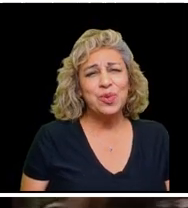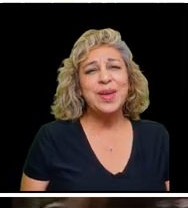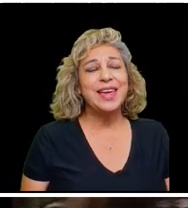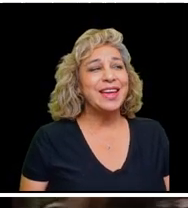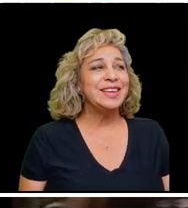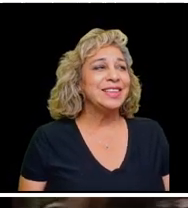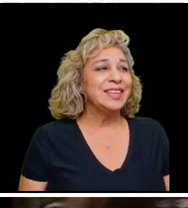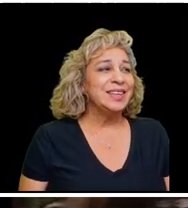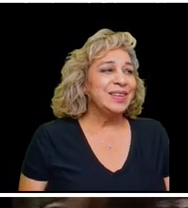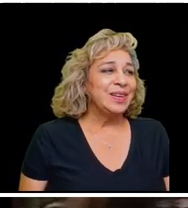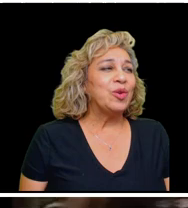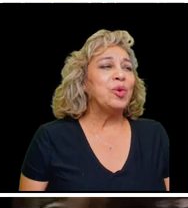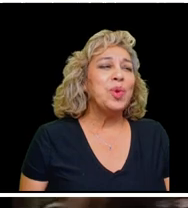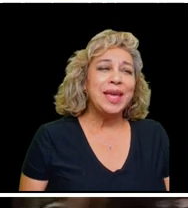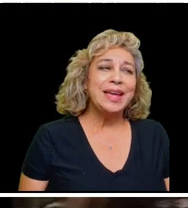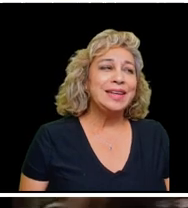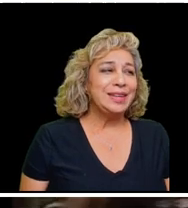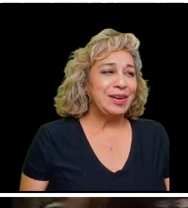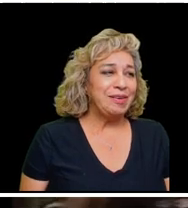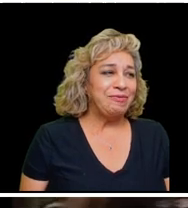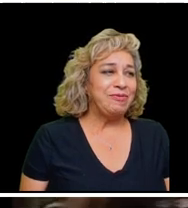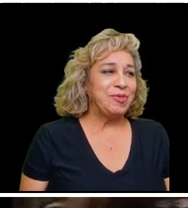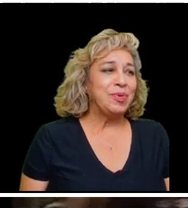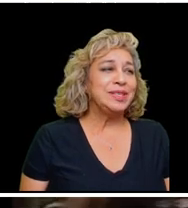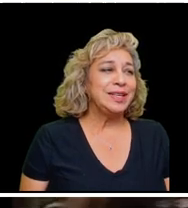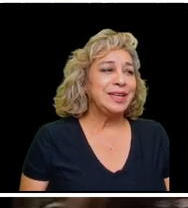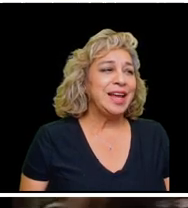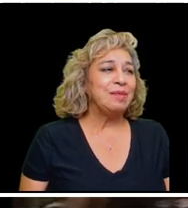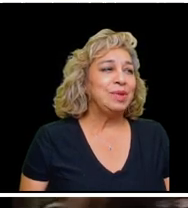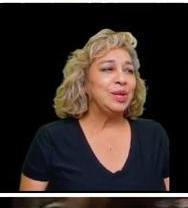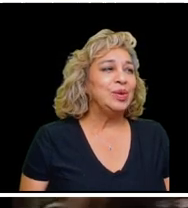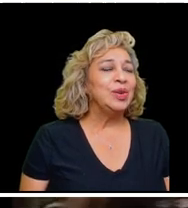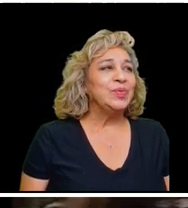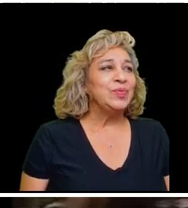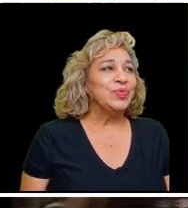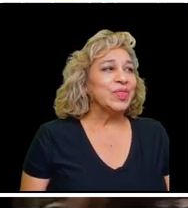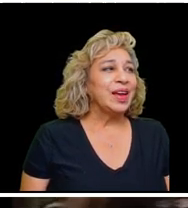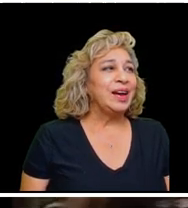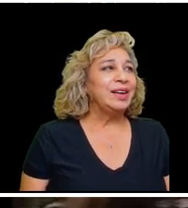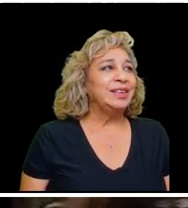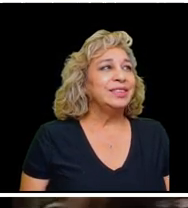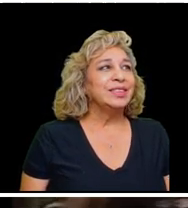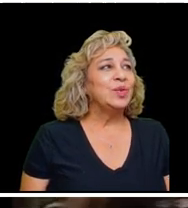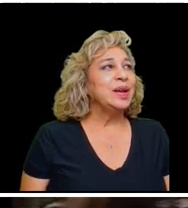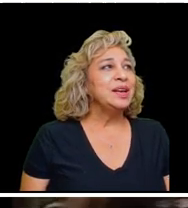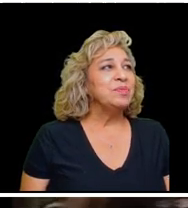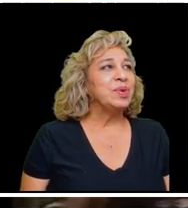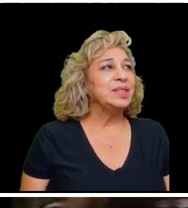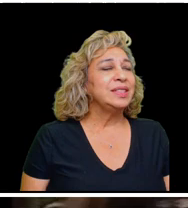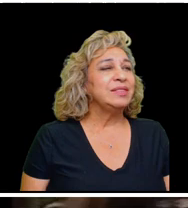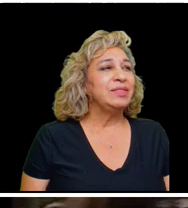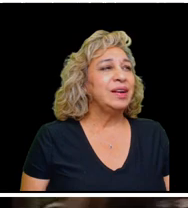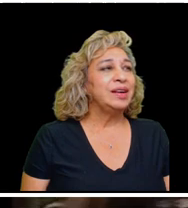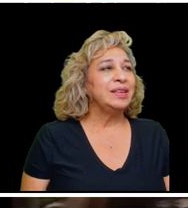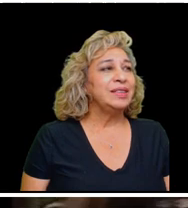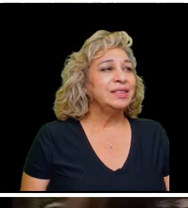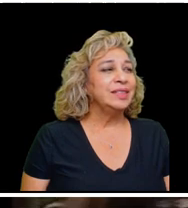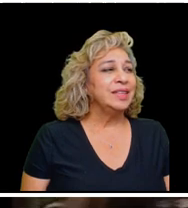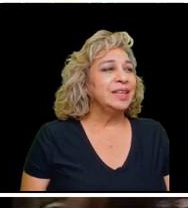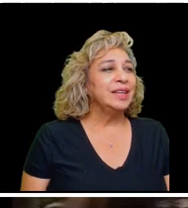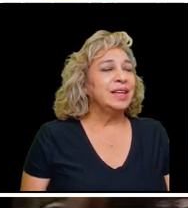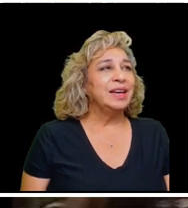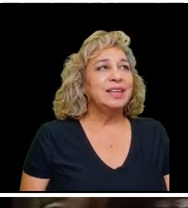day on the weekend or a weekend for president amlo quite an impressive